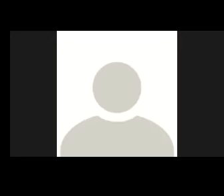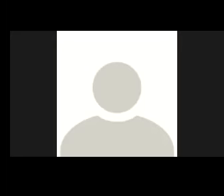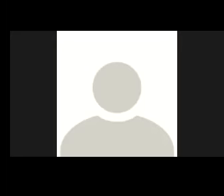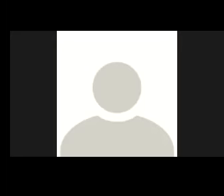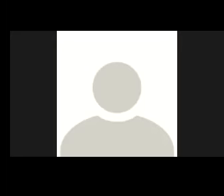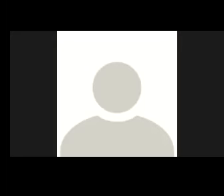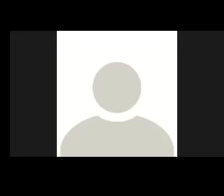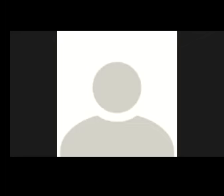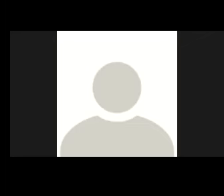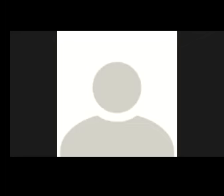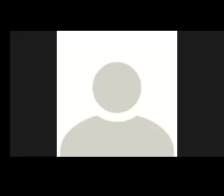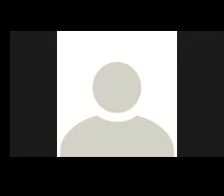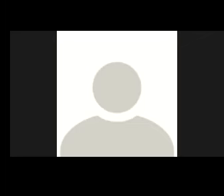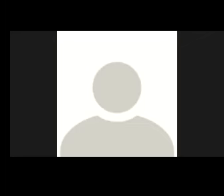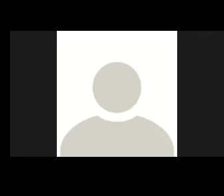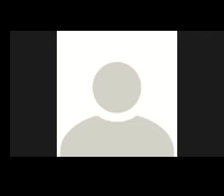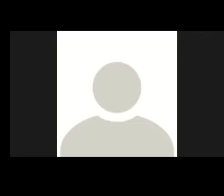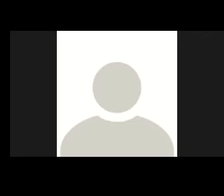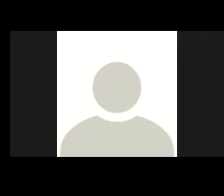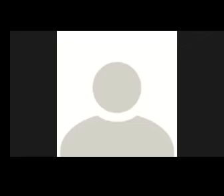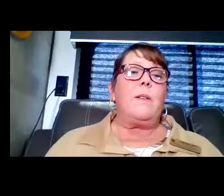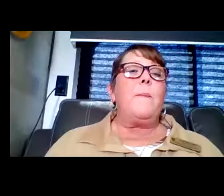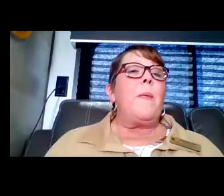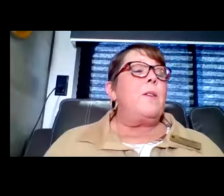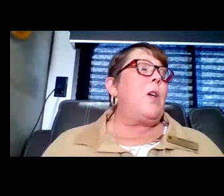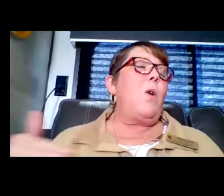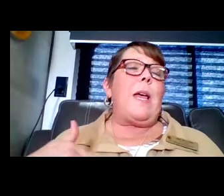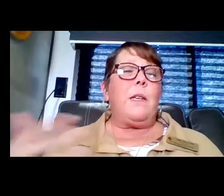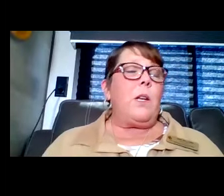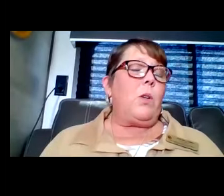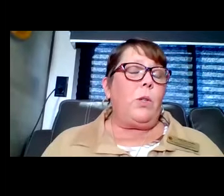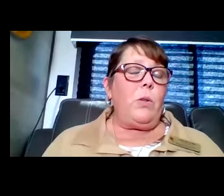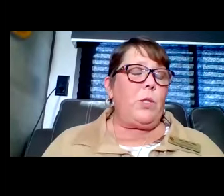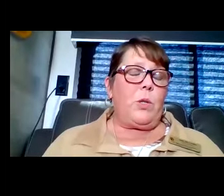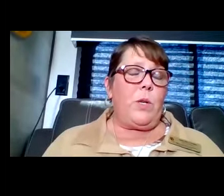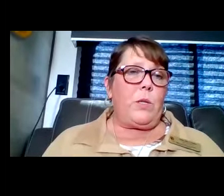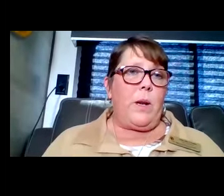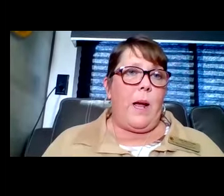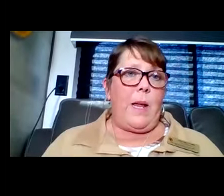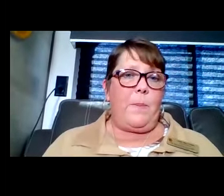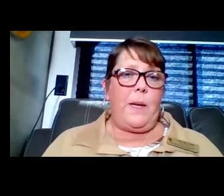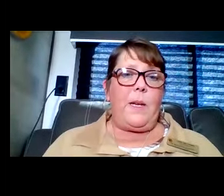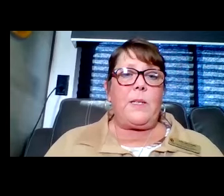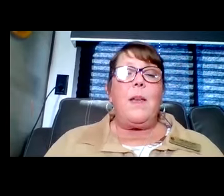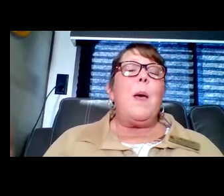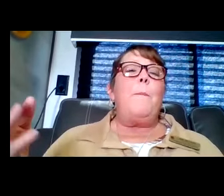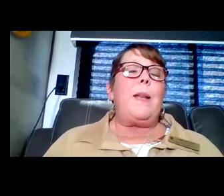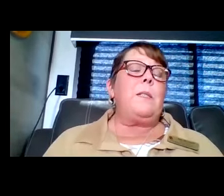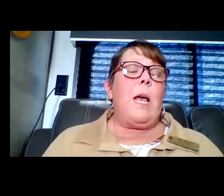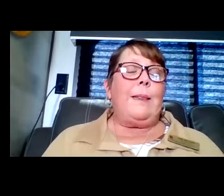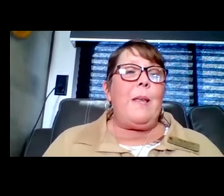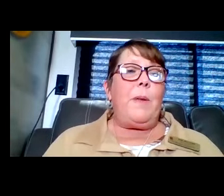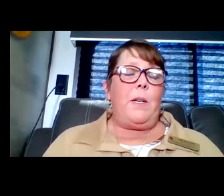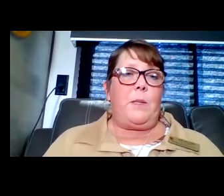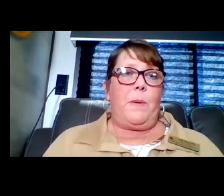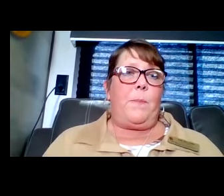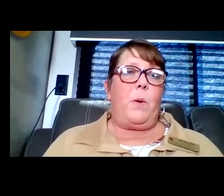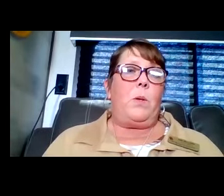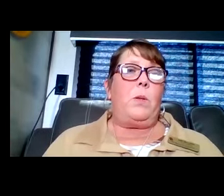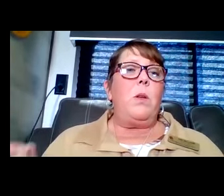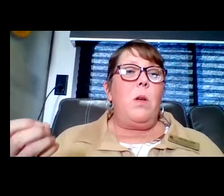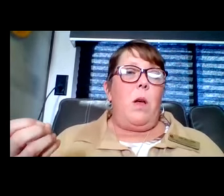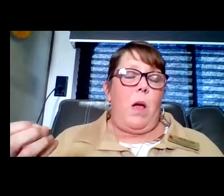identified need for pre-employment transition services. So that's going to include students on IEPs, but it's not limited